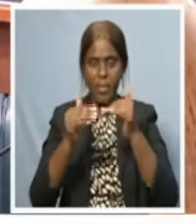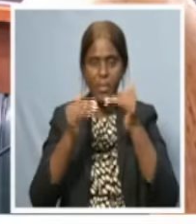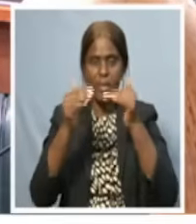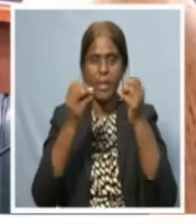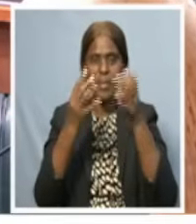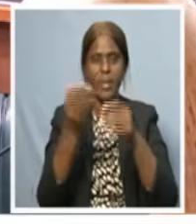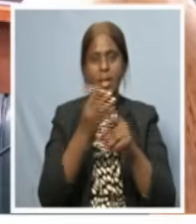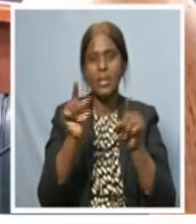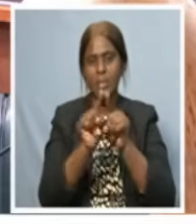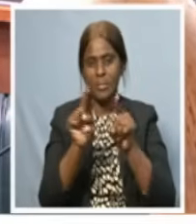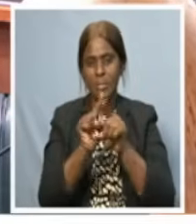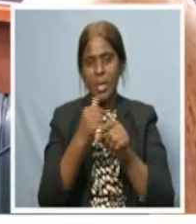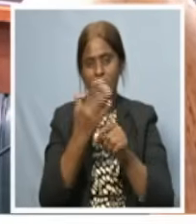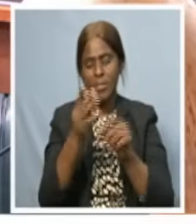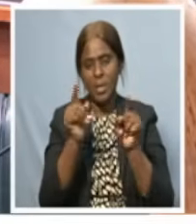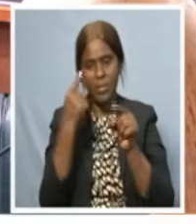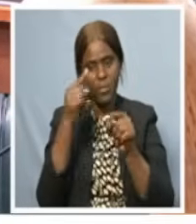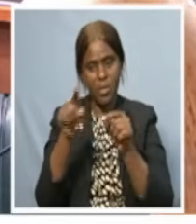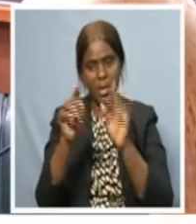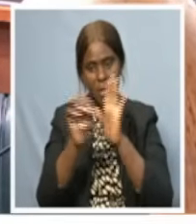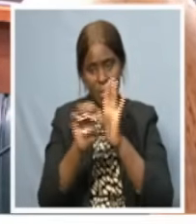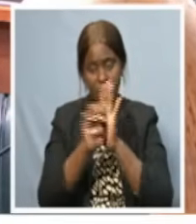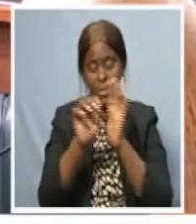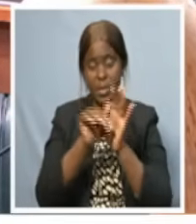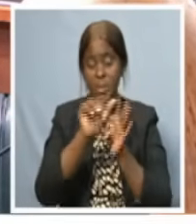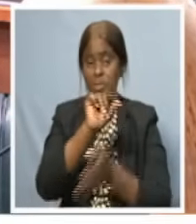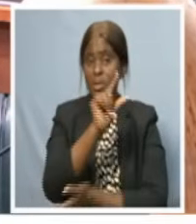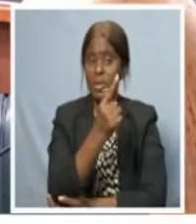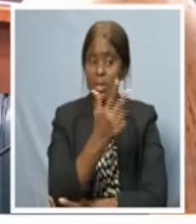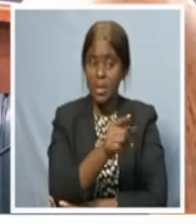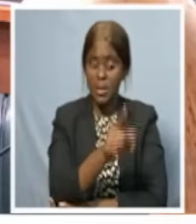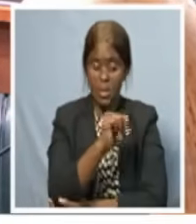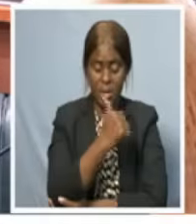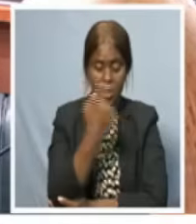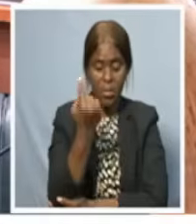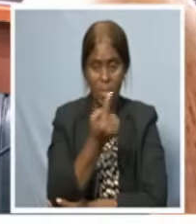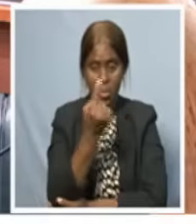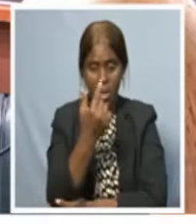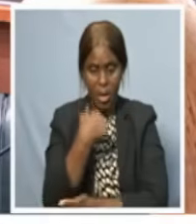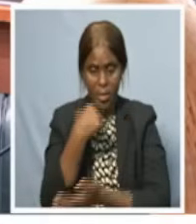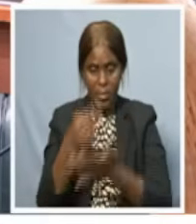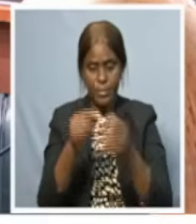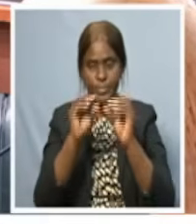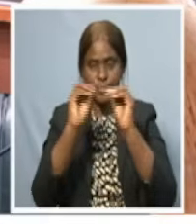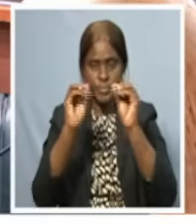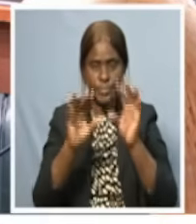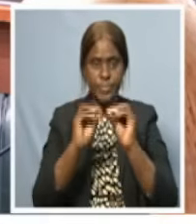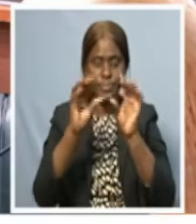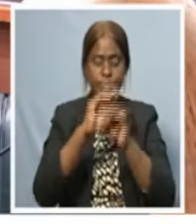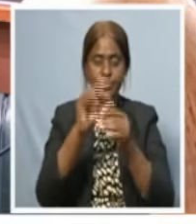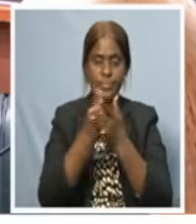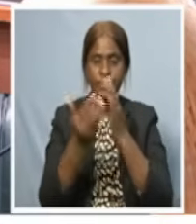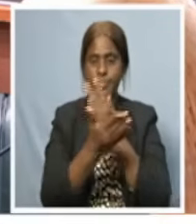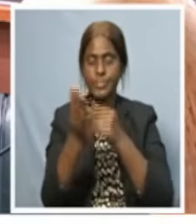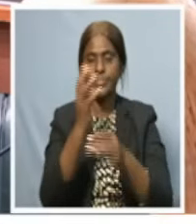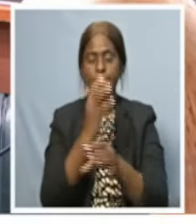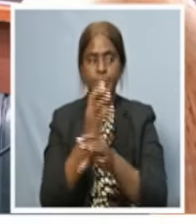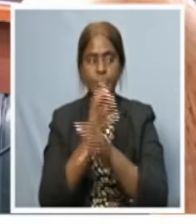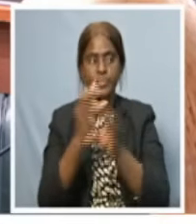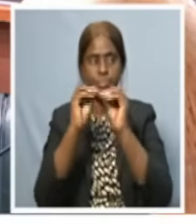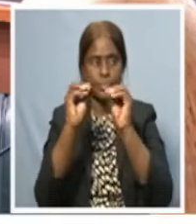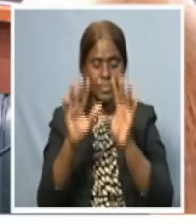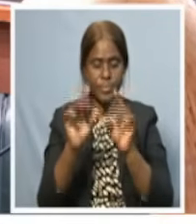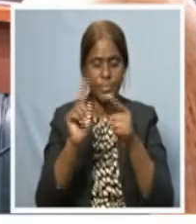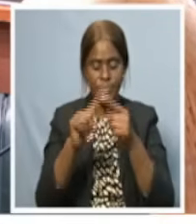are quite many as well. For example, in 2023, most of those teachers were science